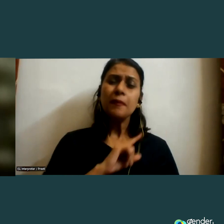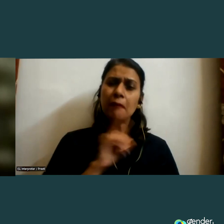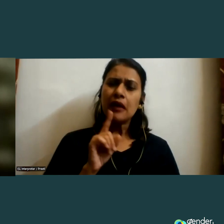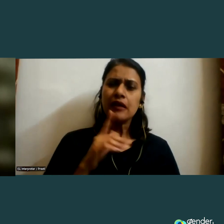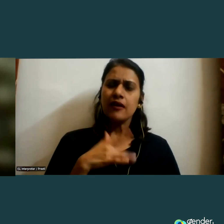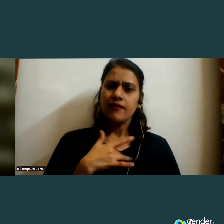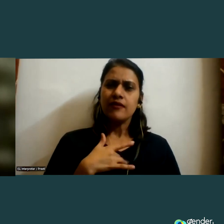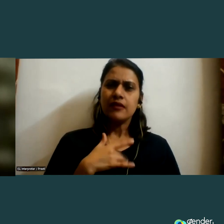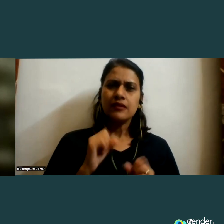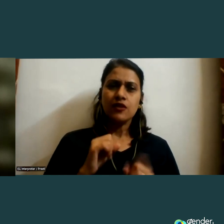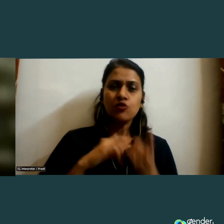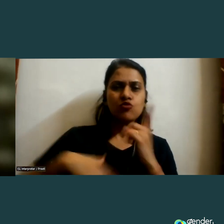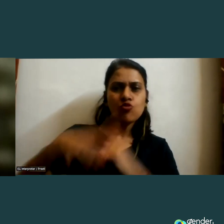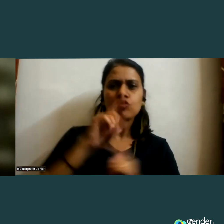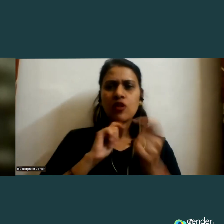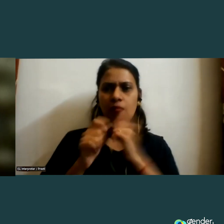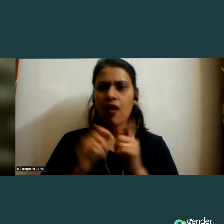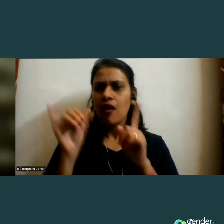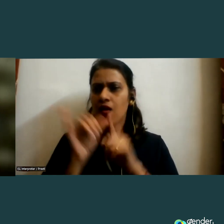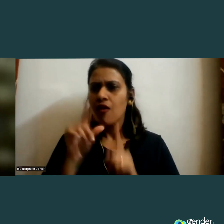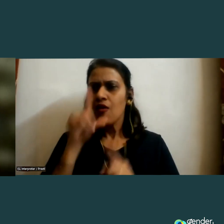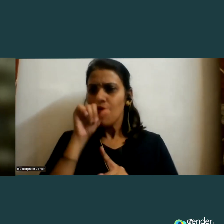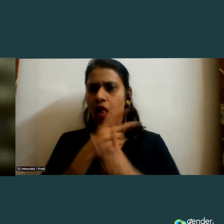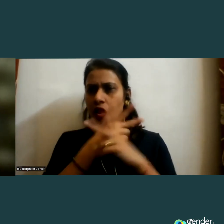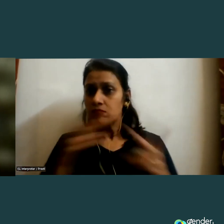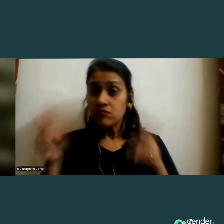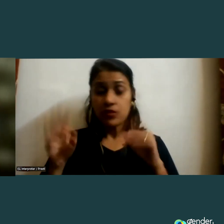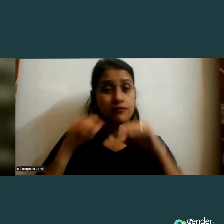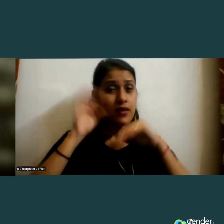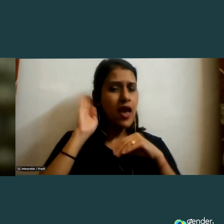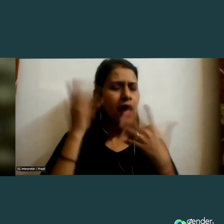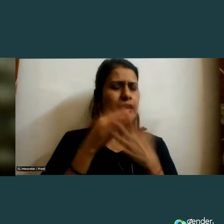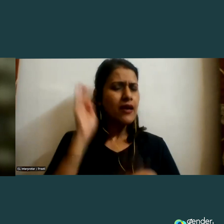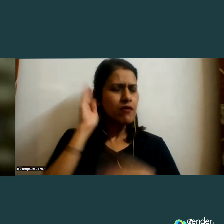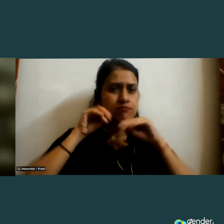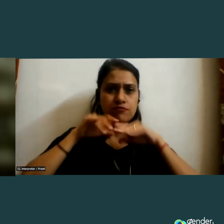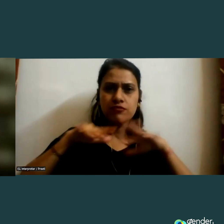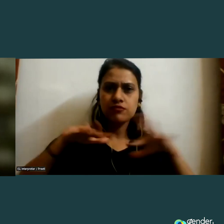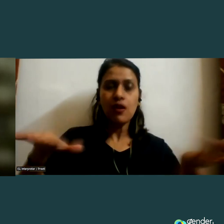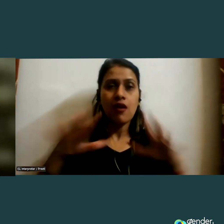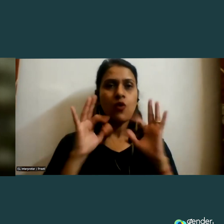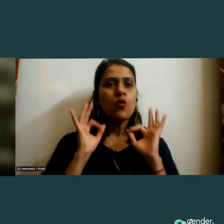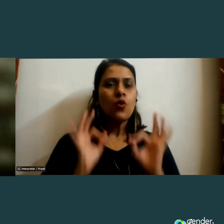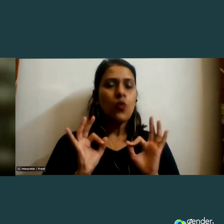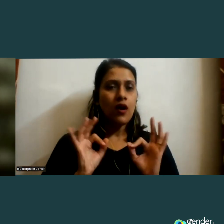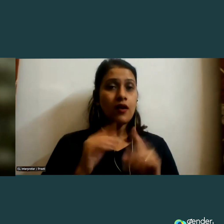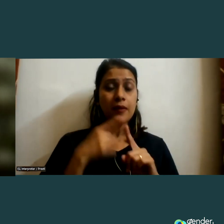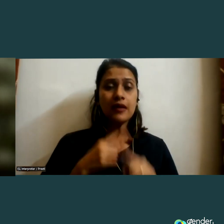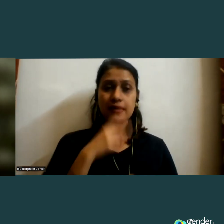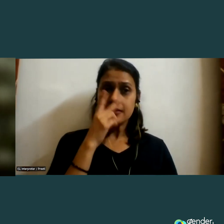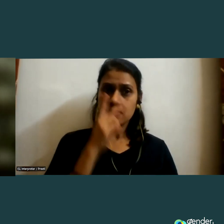thanks to social media and the way information flows so easily. I'm definitely seeing